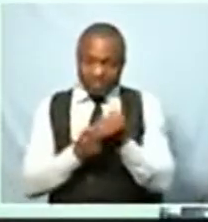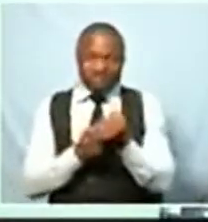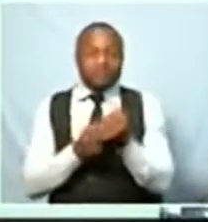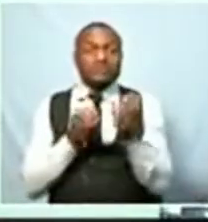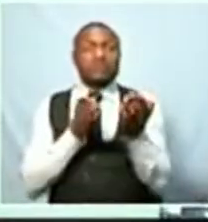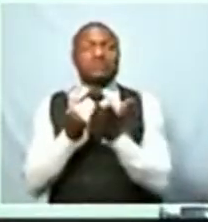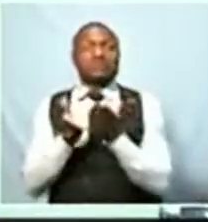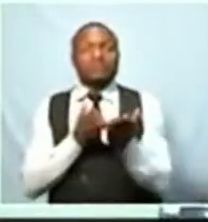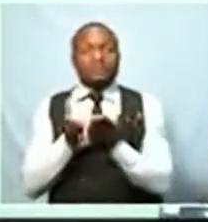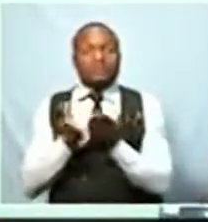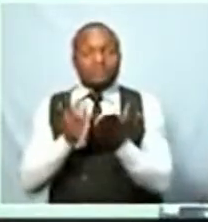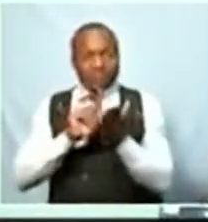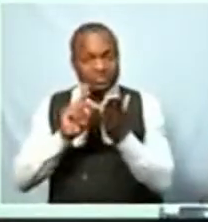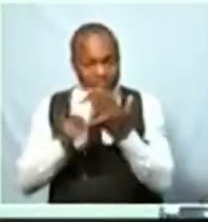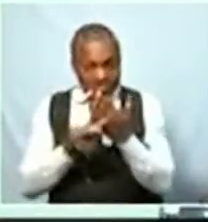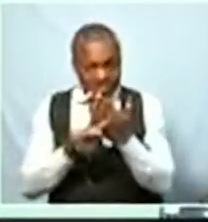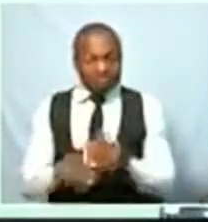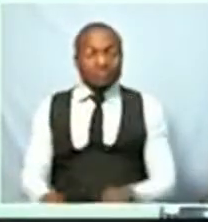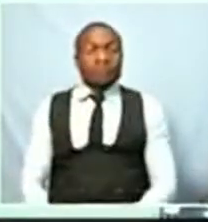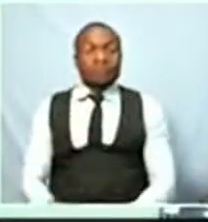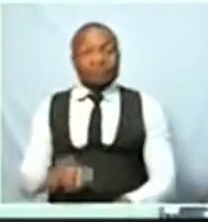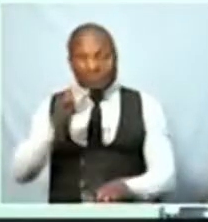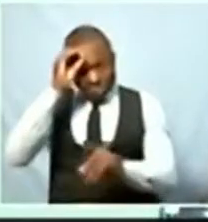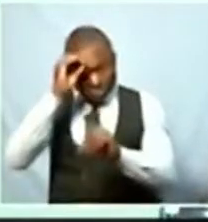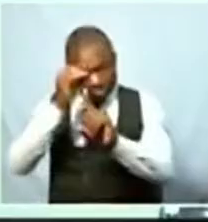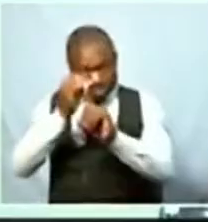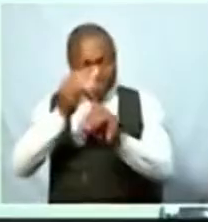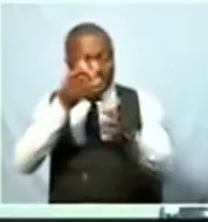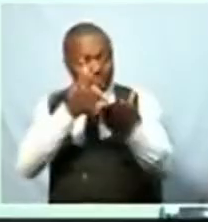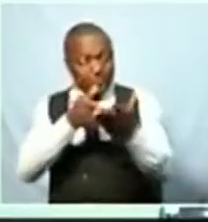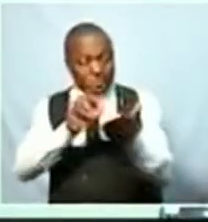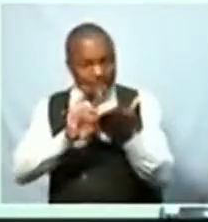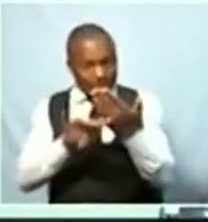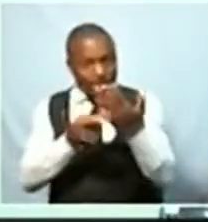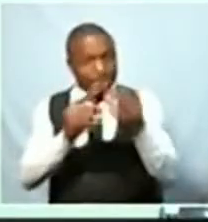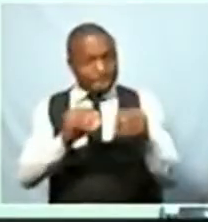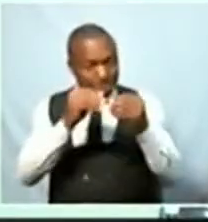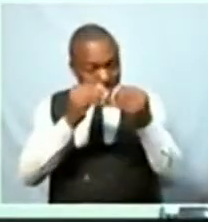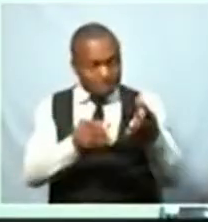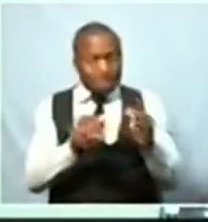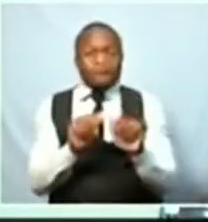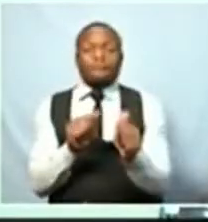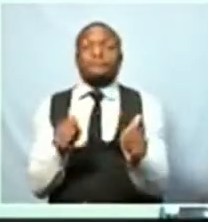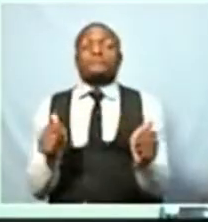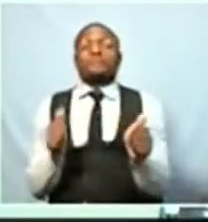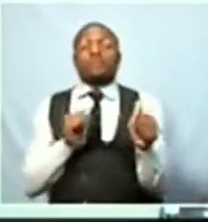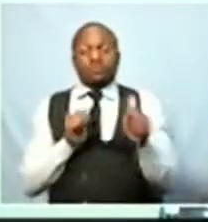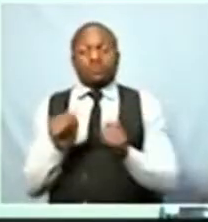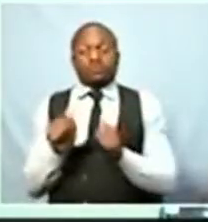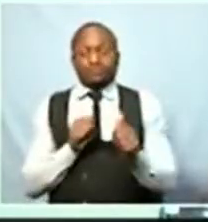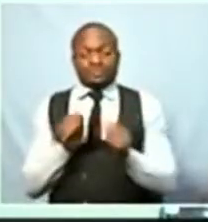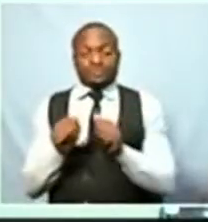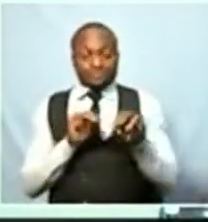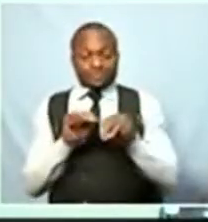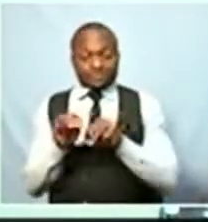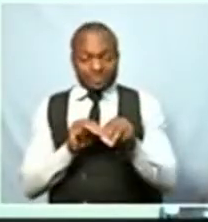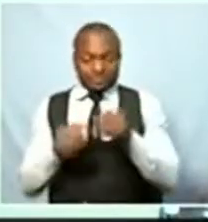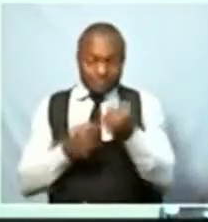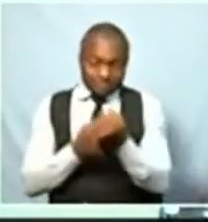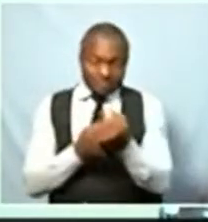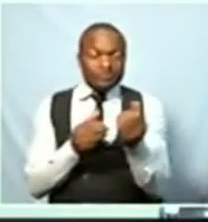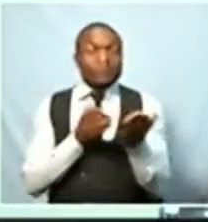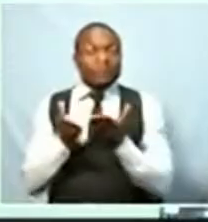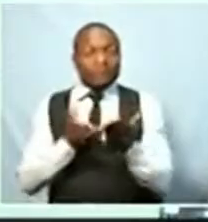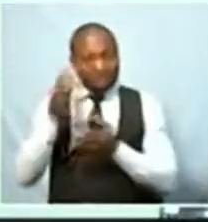Program. The objective of this program is to provide effective and efficient administrative and management support services